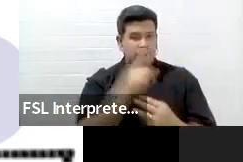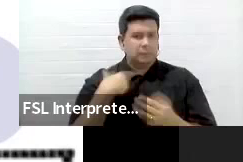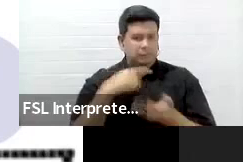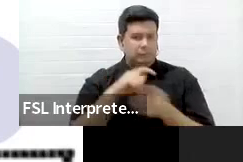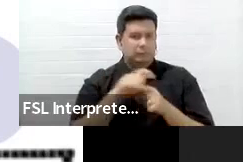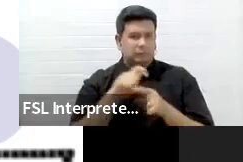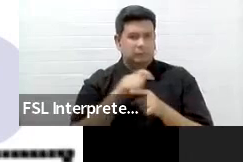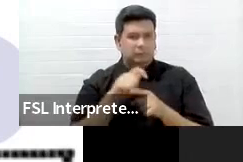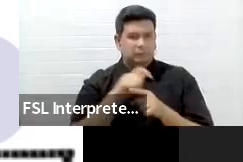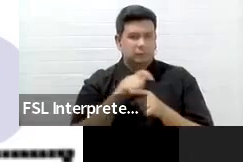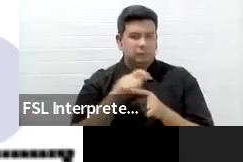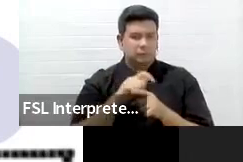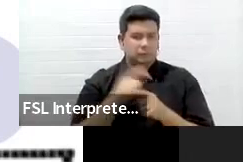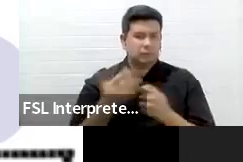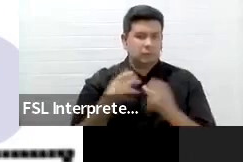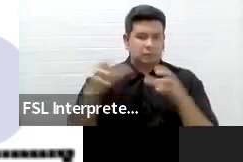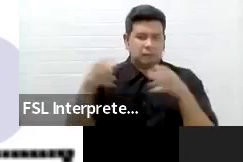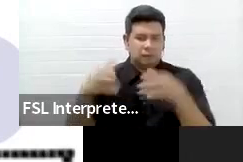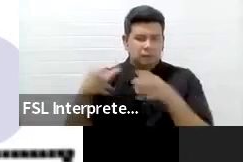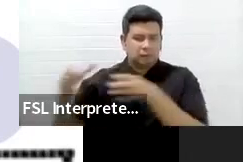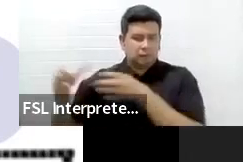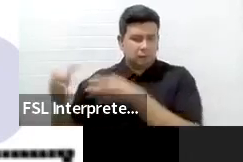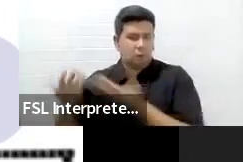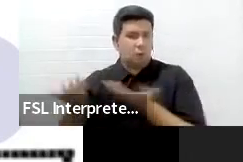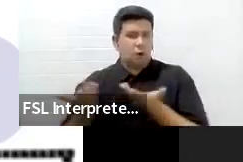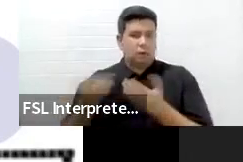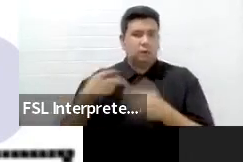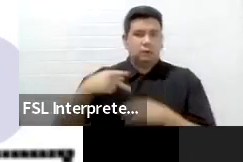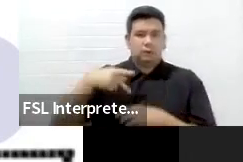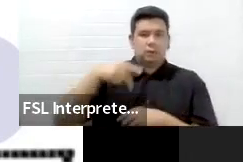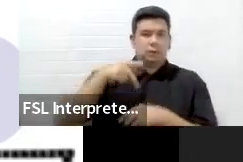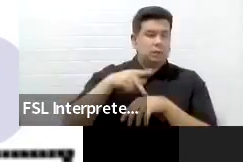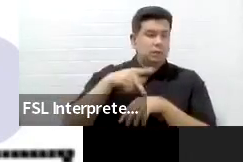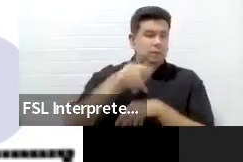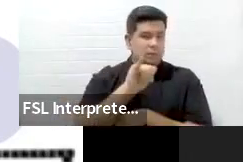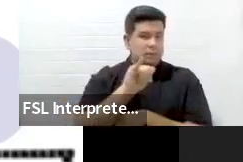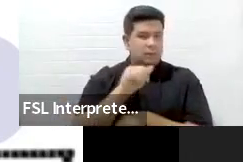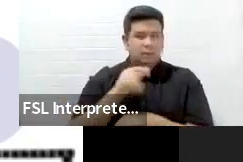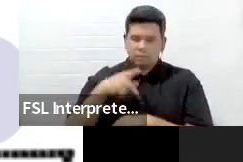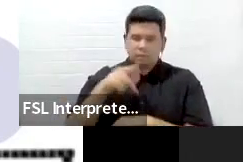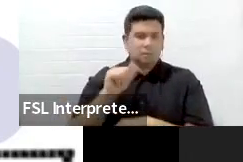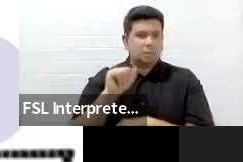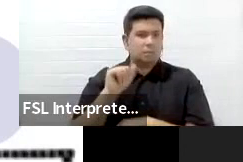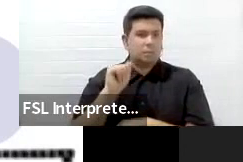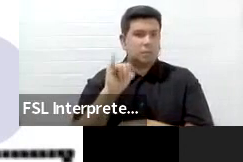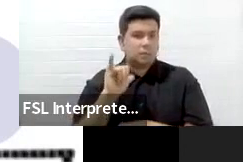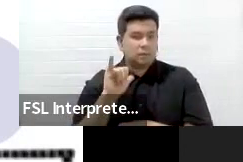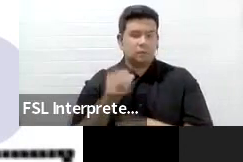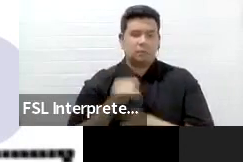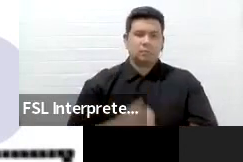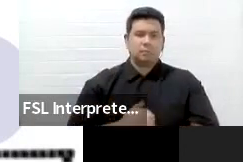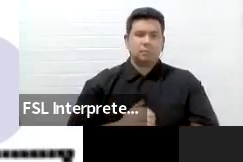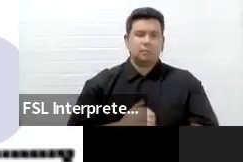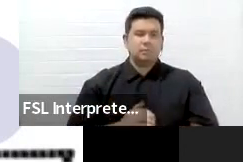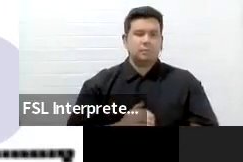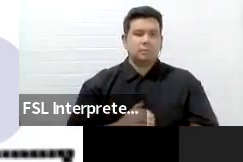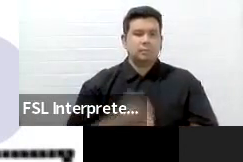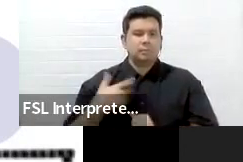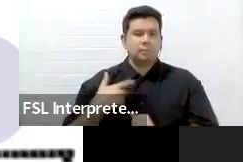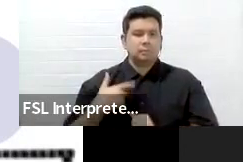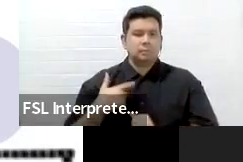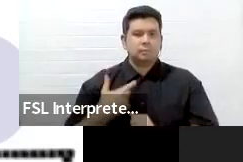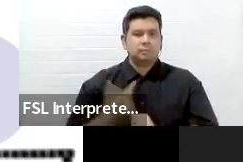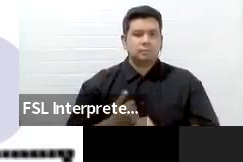in Camp Claudio near Pasay, no? So we collected volunteers from all over the archipelago. They were